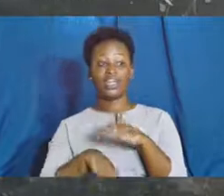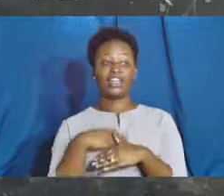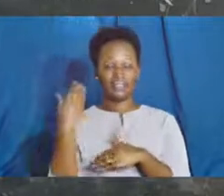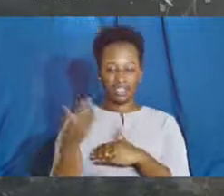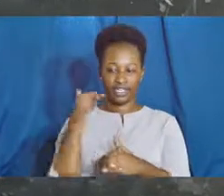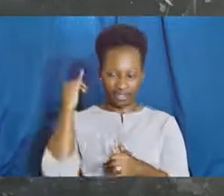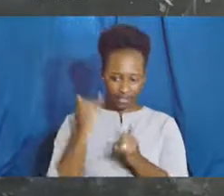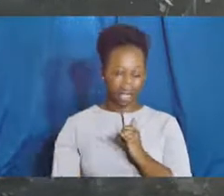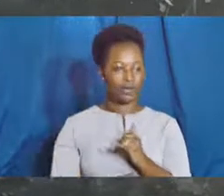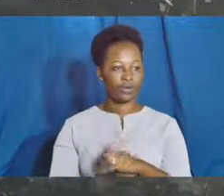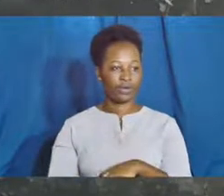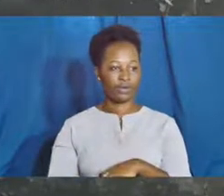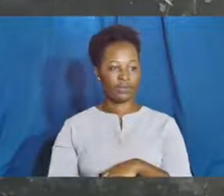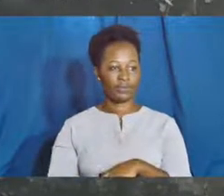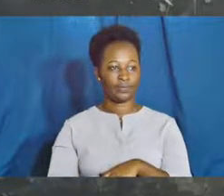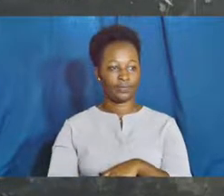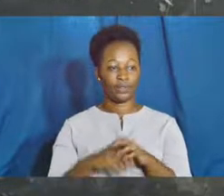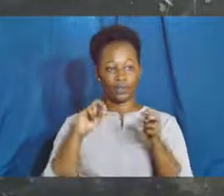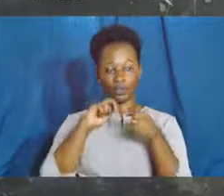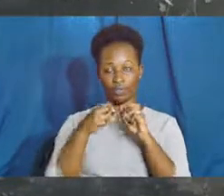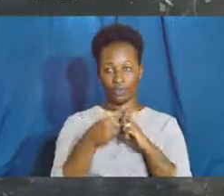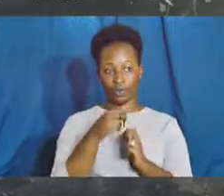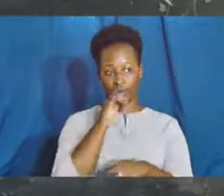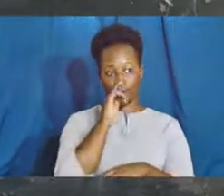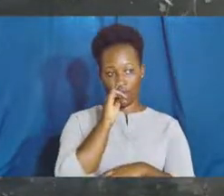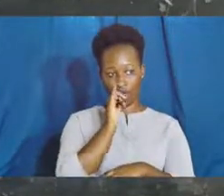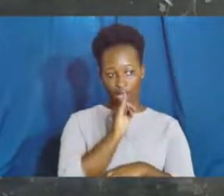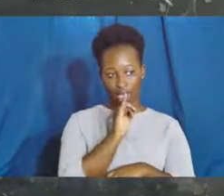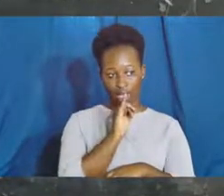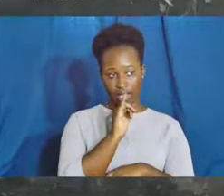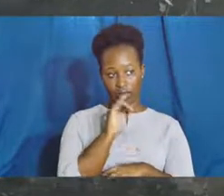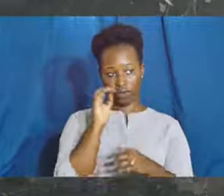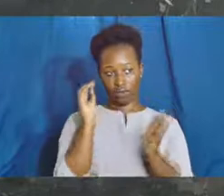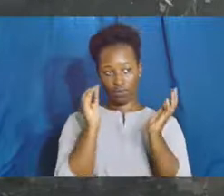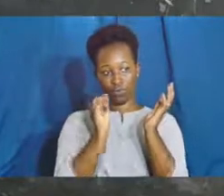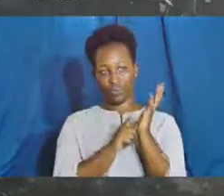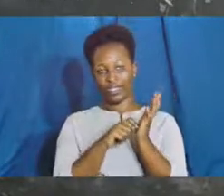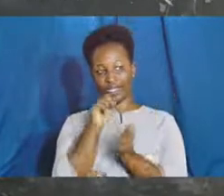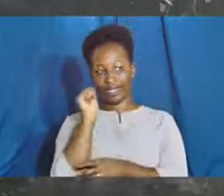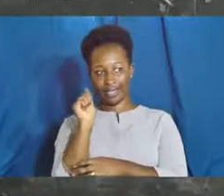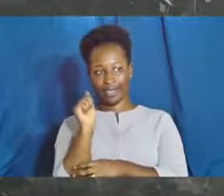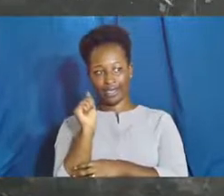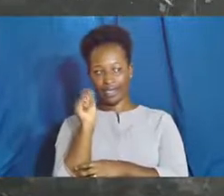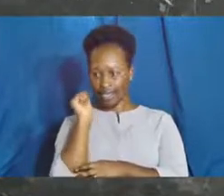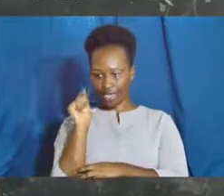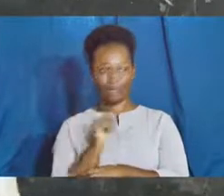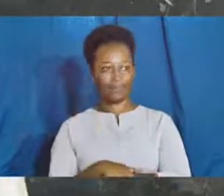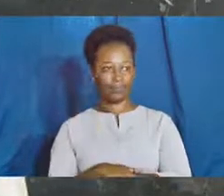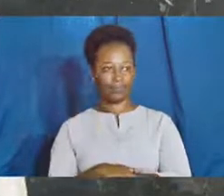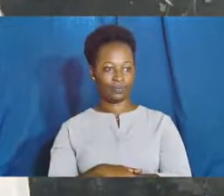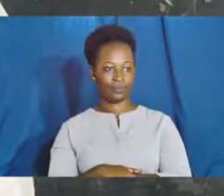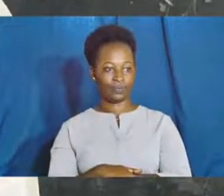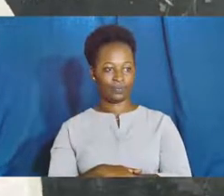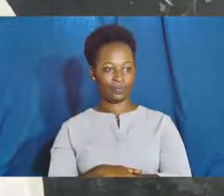the last one here, the current I at A. Where is A now? A is there.